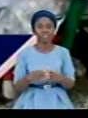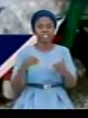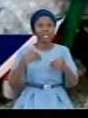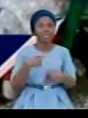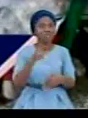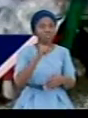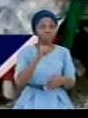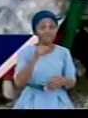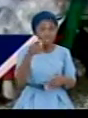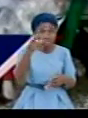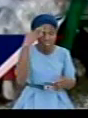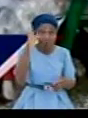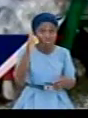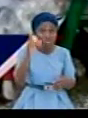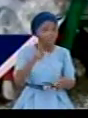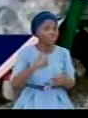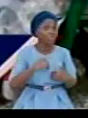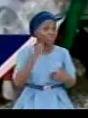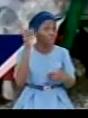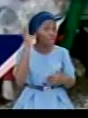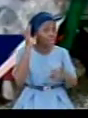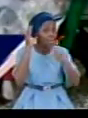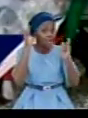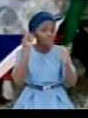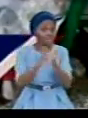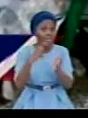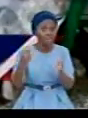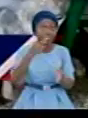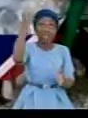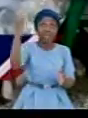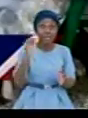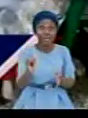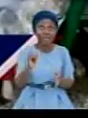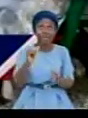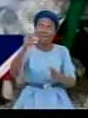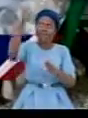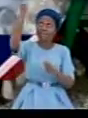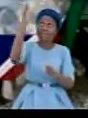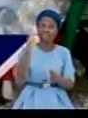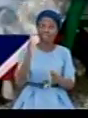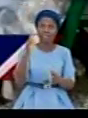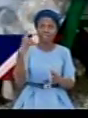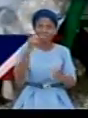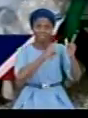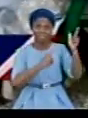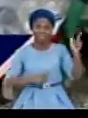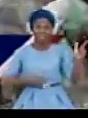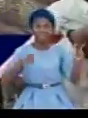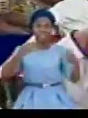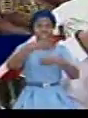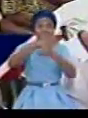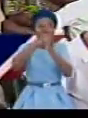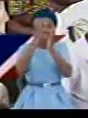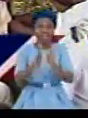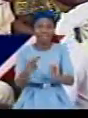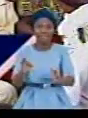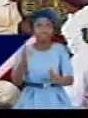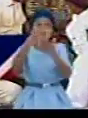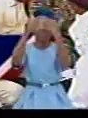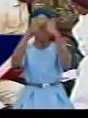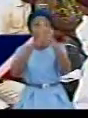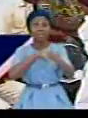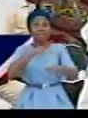heard that the everlasting God, the Lord, the creator of the ends of the earth,